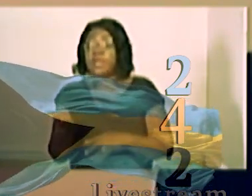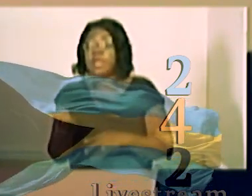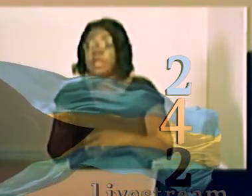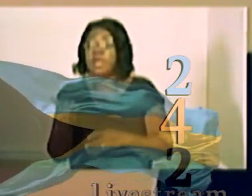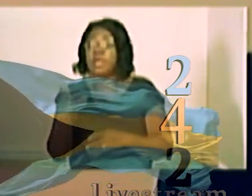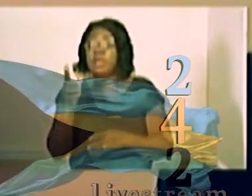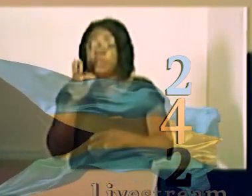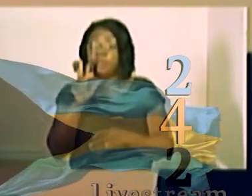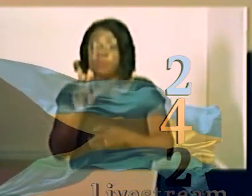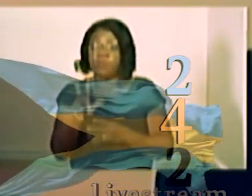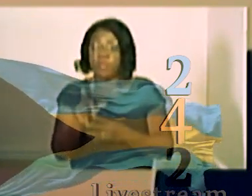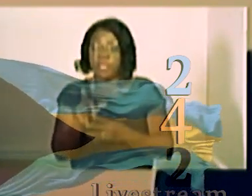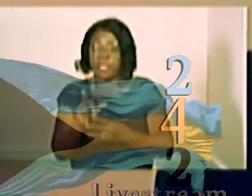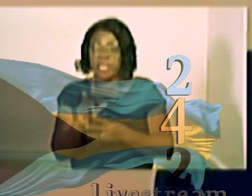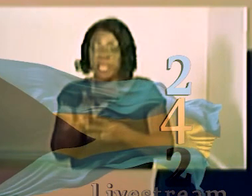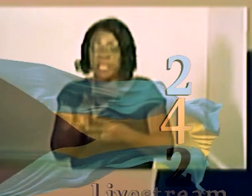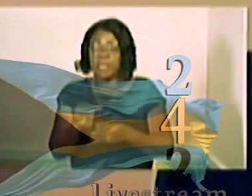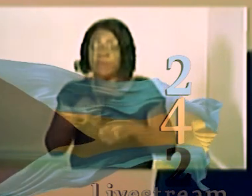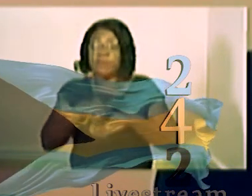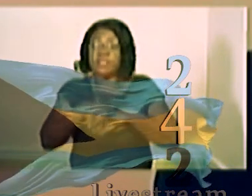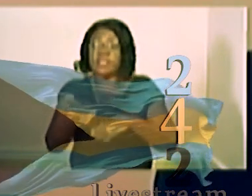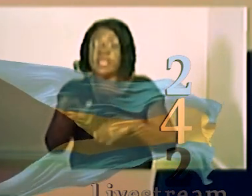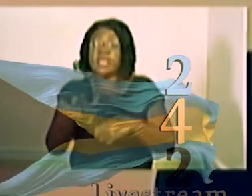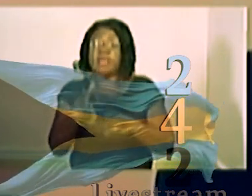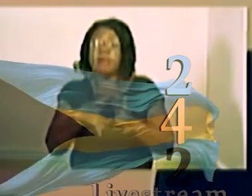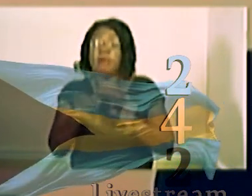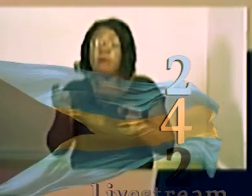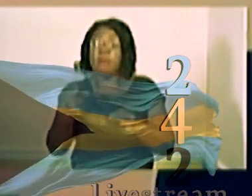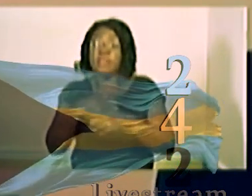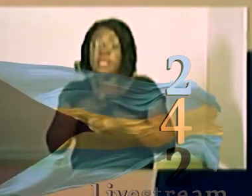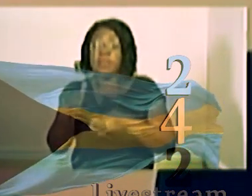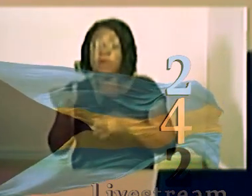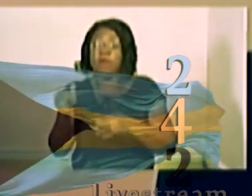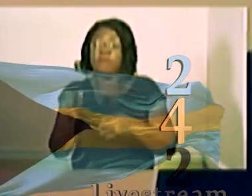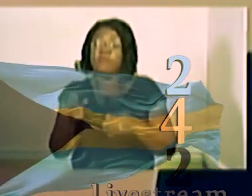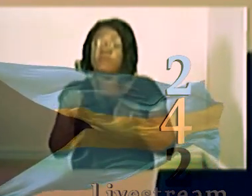that we have to send off to get results back, and all of the persons we would have had under